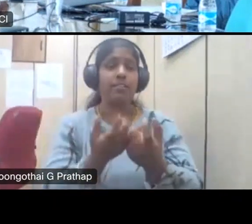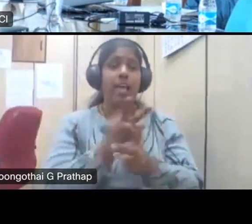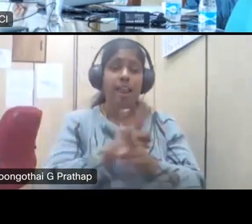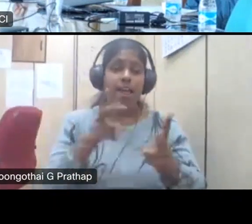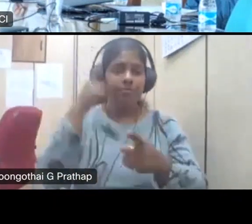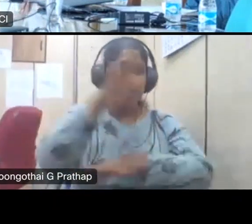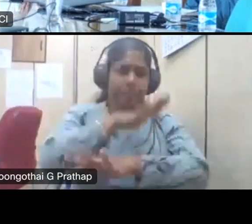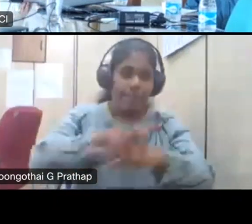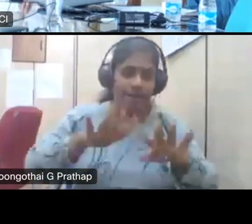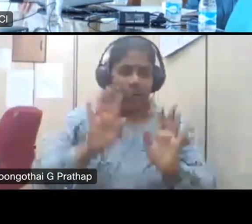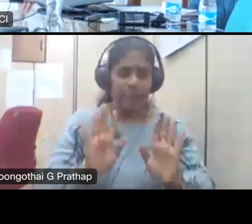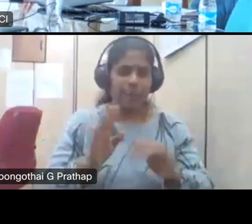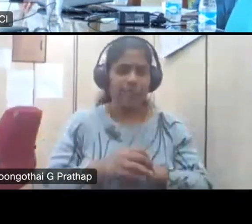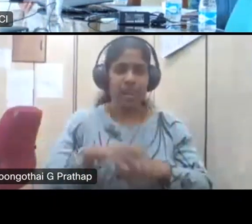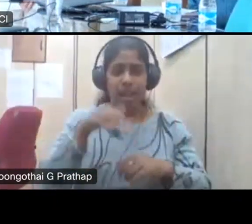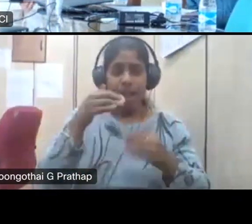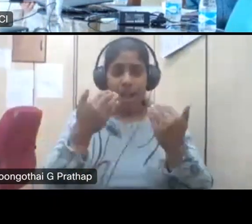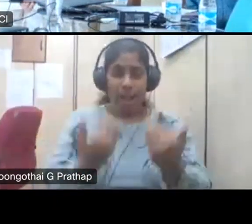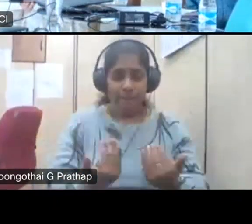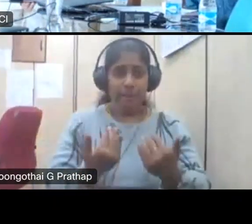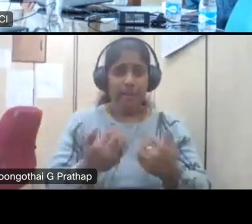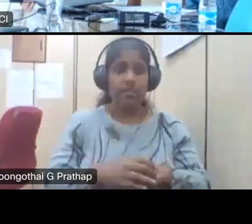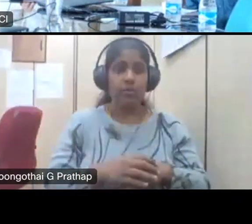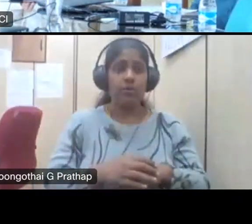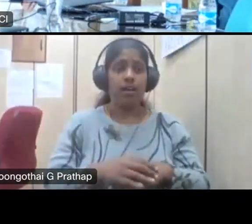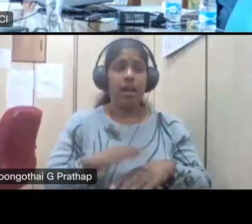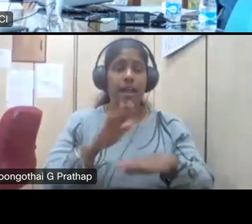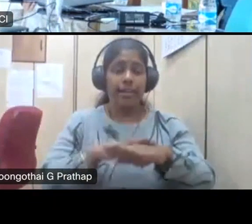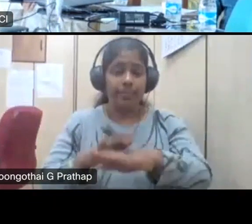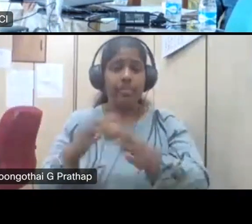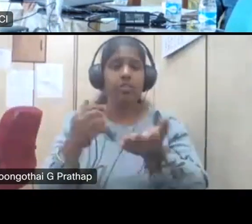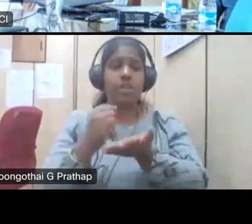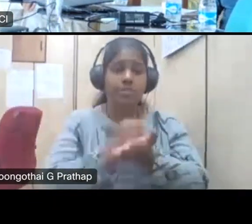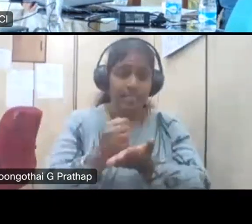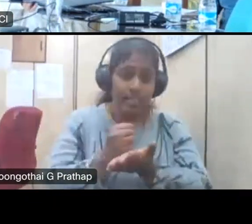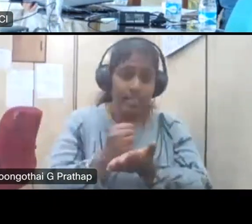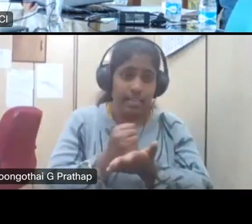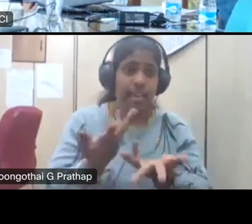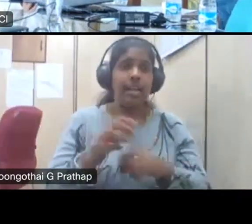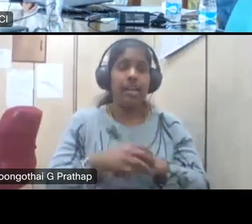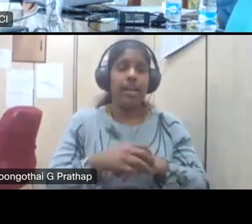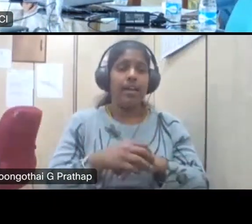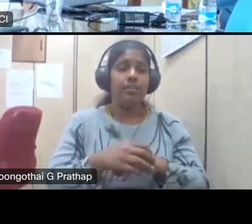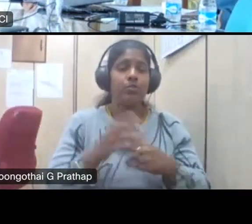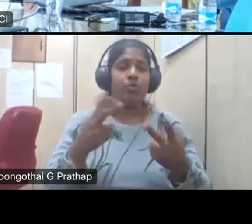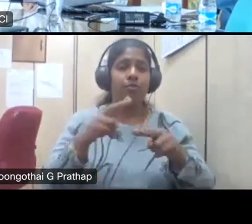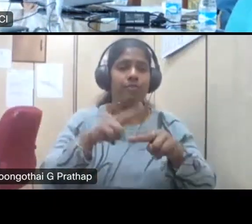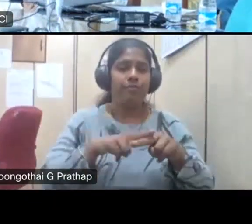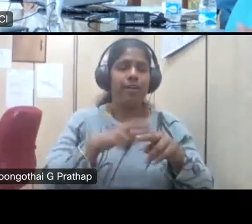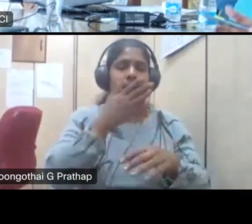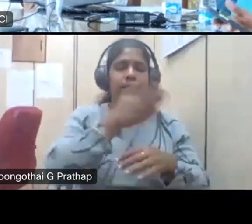now experiential training, more lived training, so more immersive training, field visits,